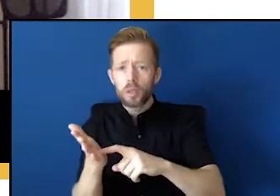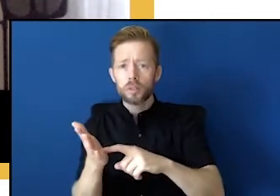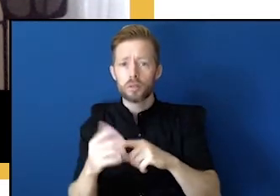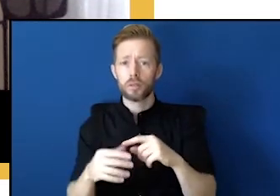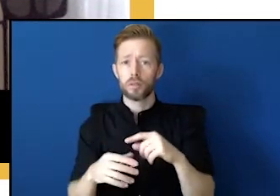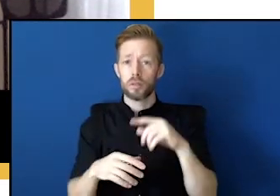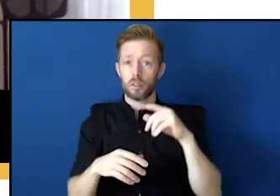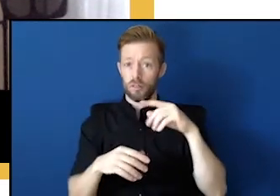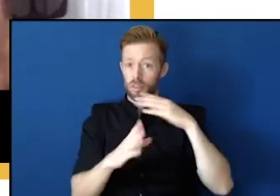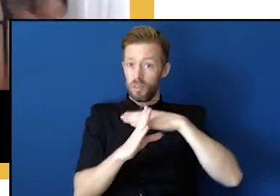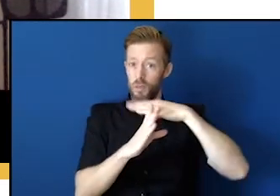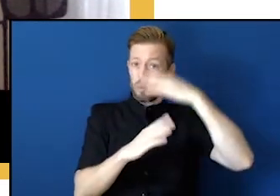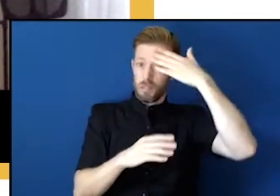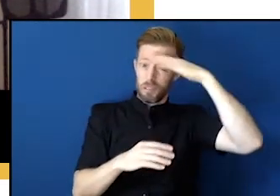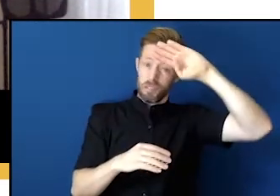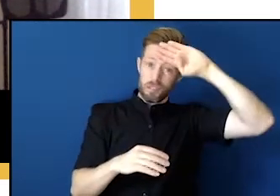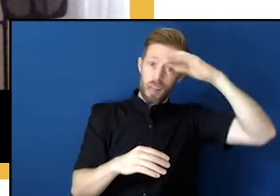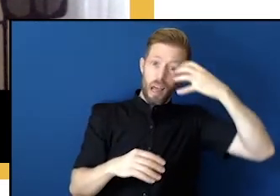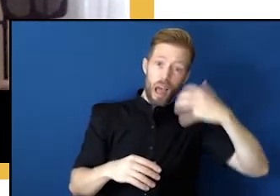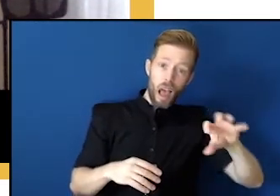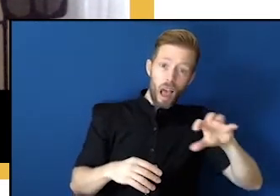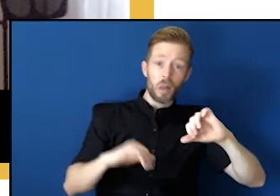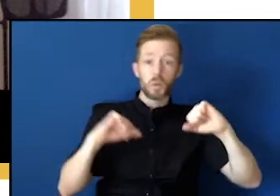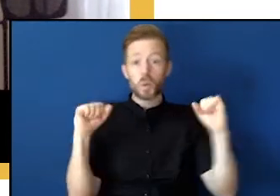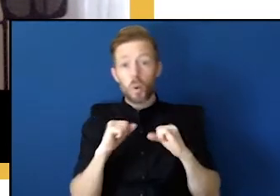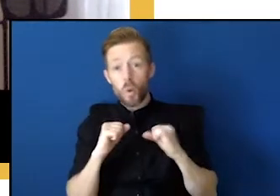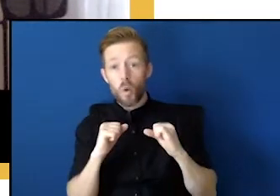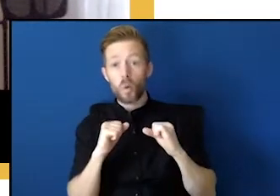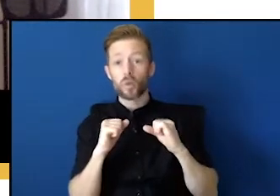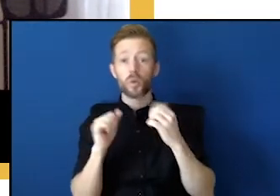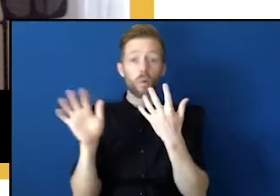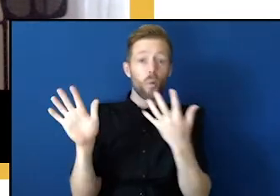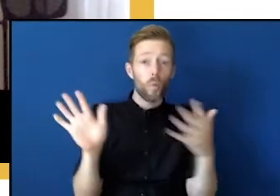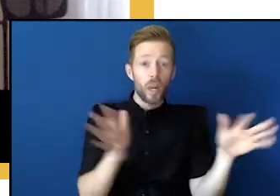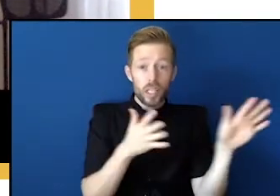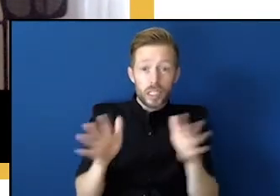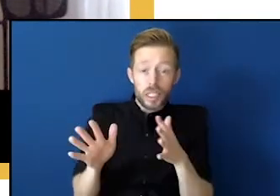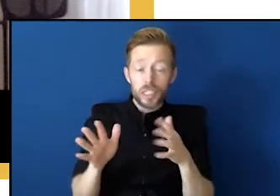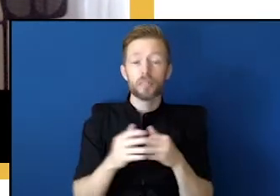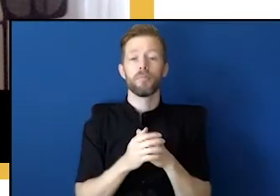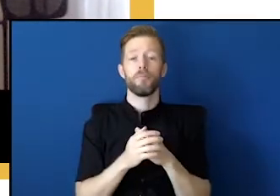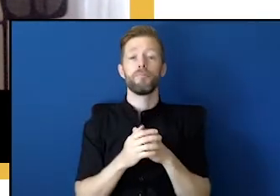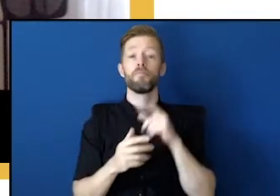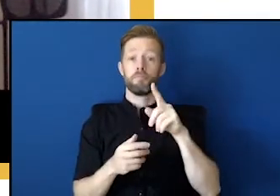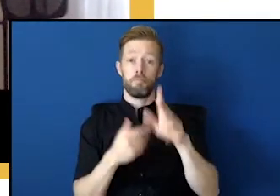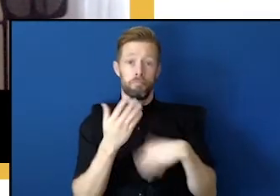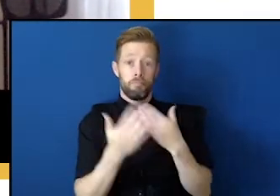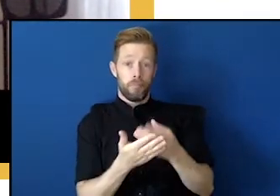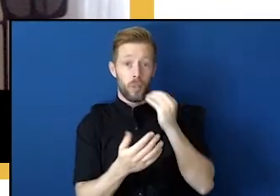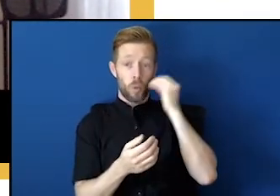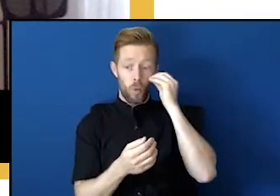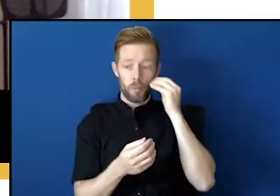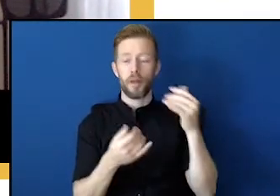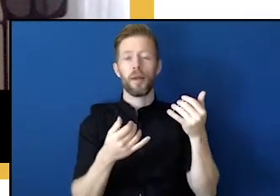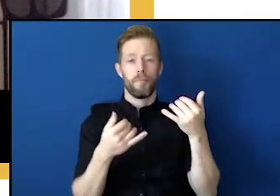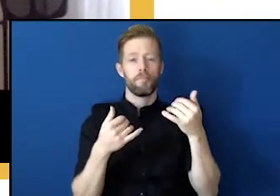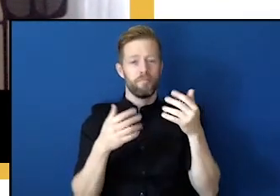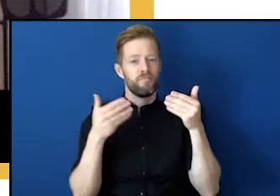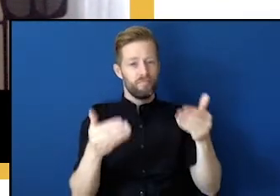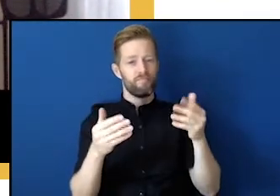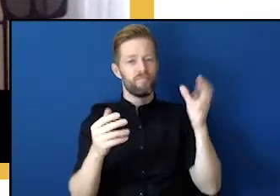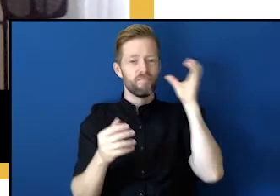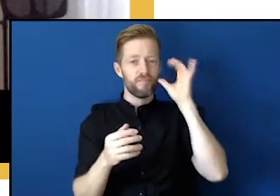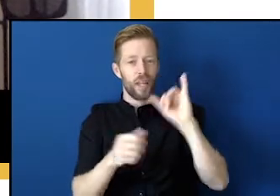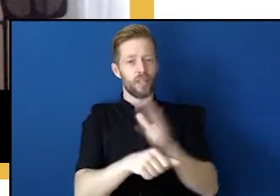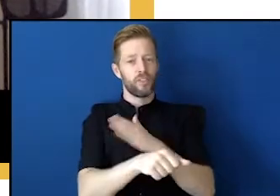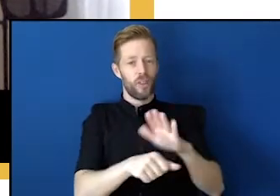they're noticing. Is the temperature hot? Is it cold? Is it windy outside? When you get home, play the song